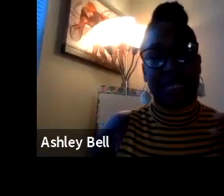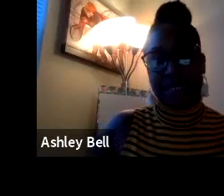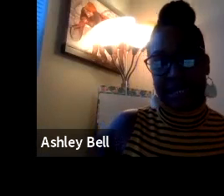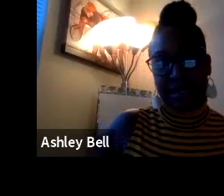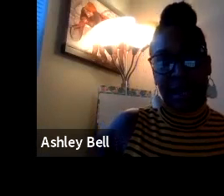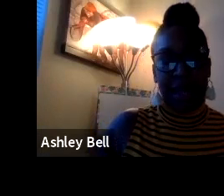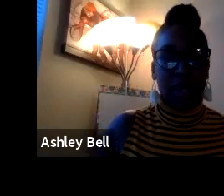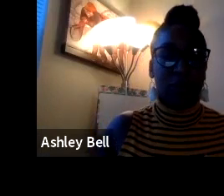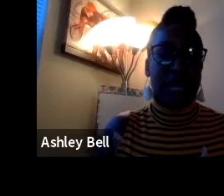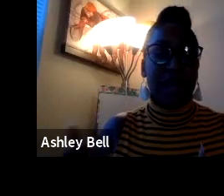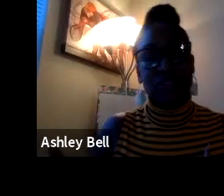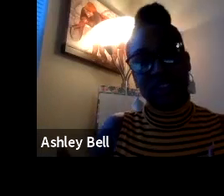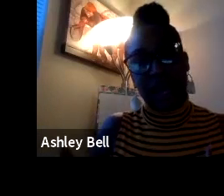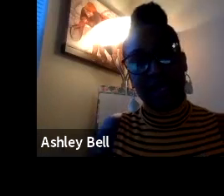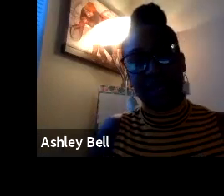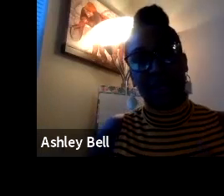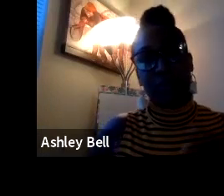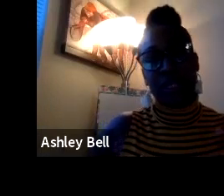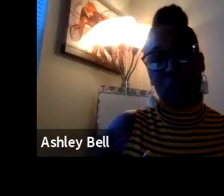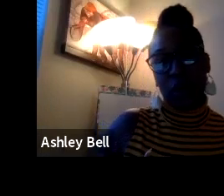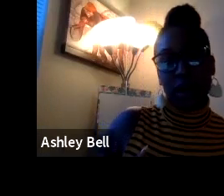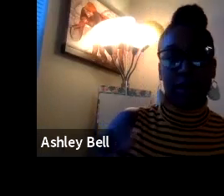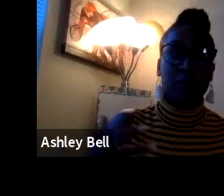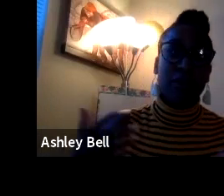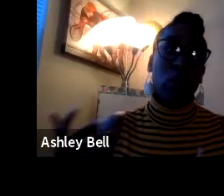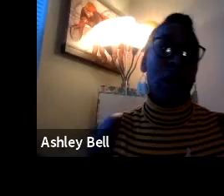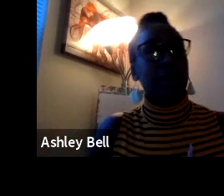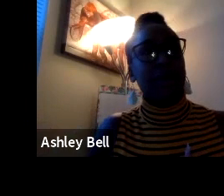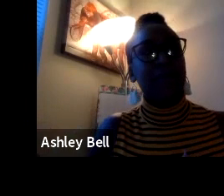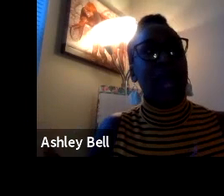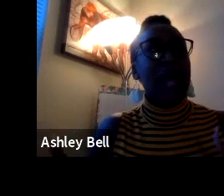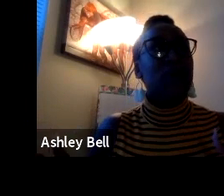be dancing, it could be exercise, it could be yoga, it could be